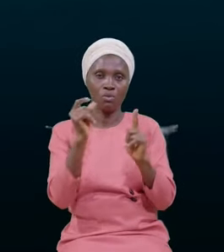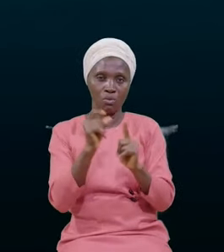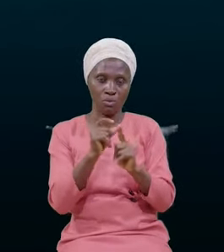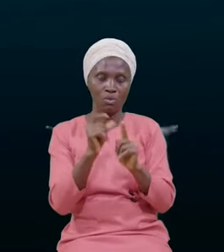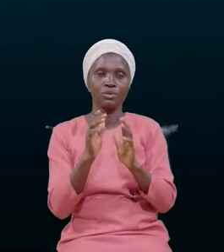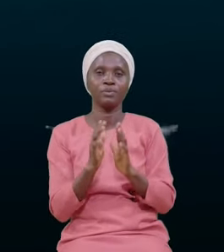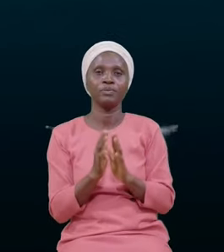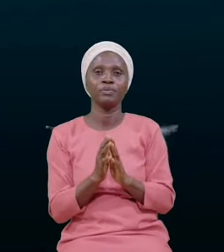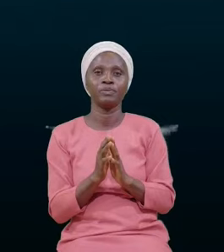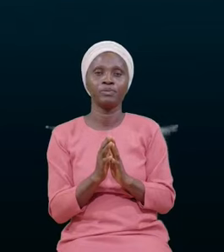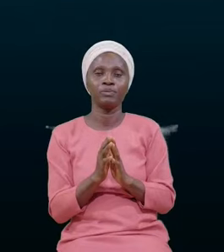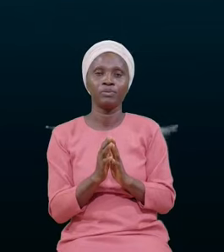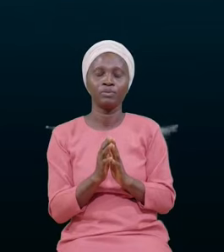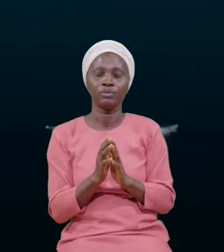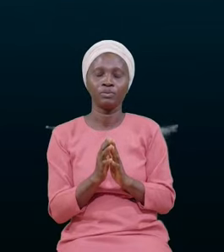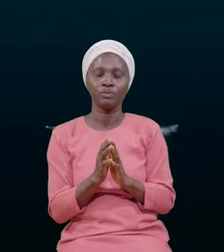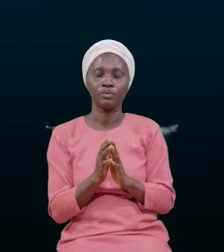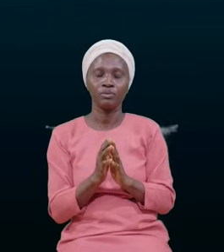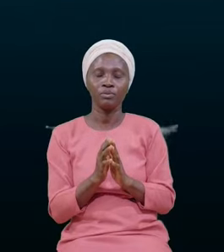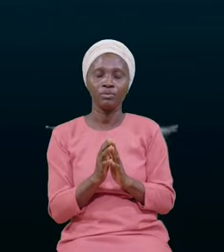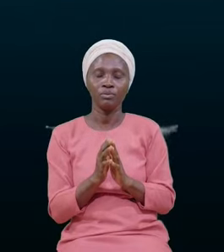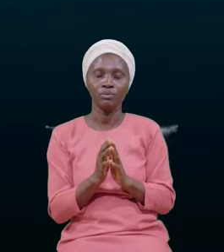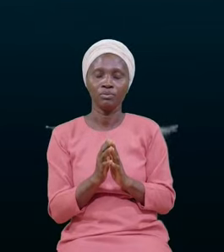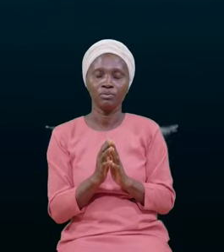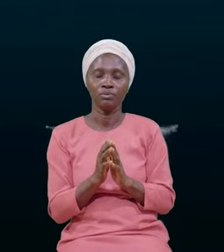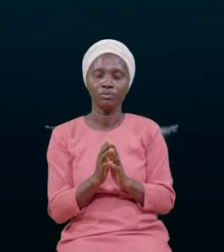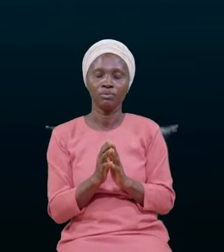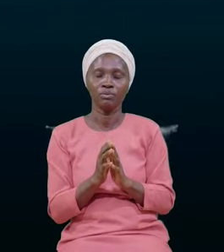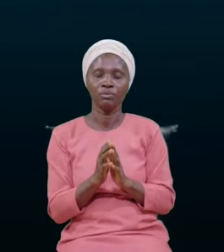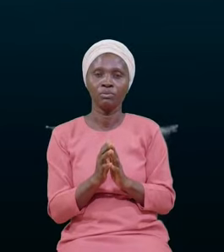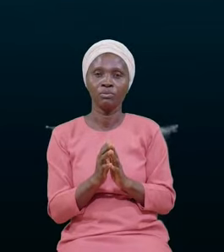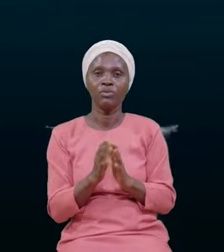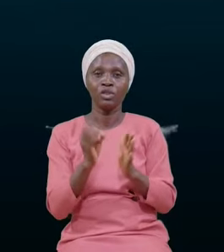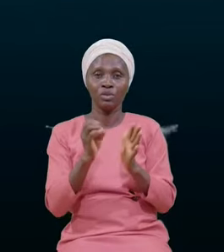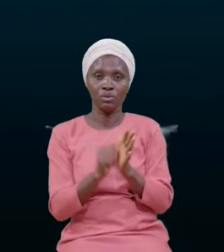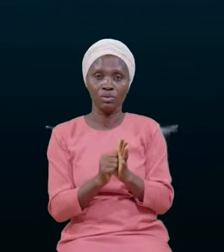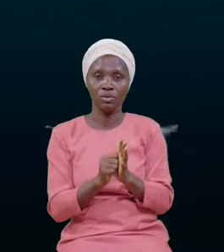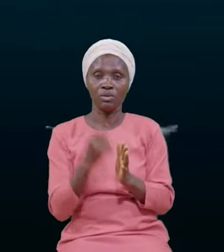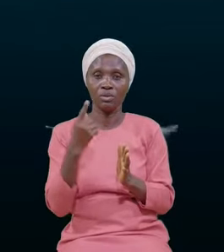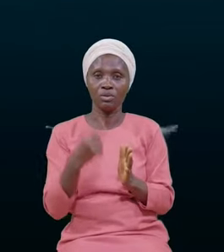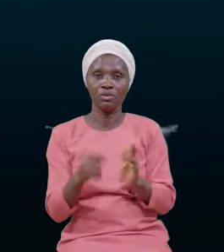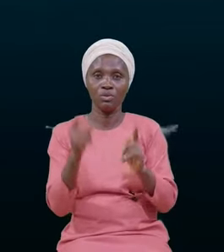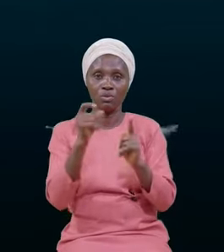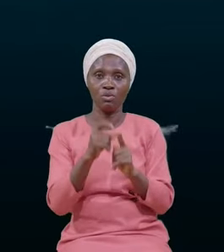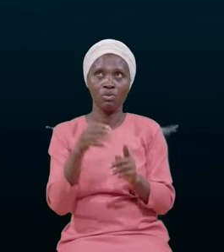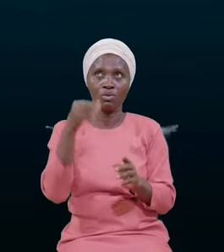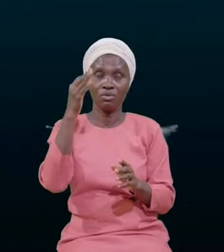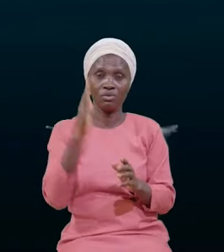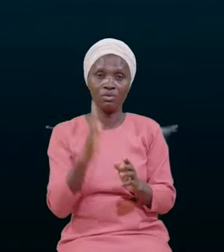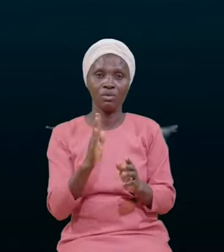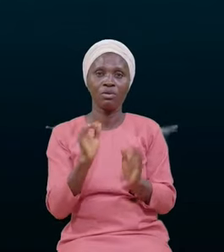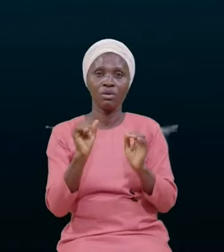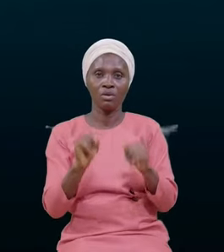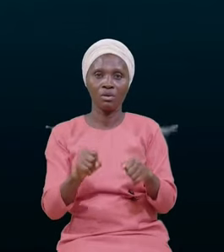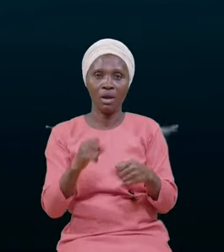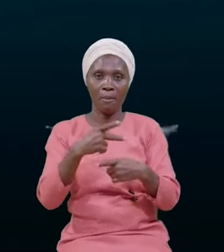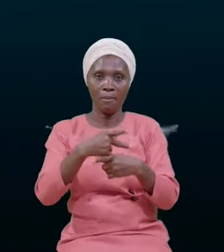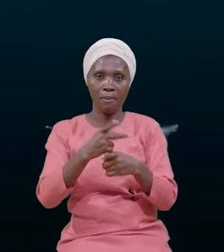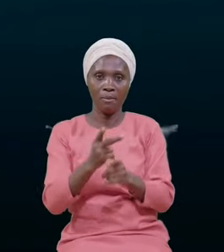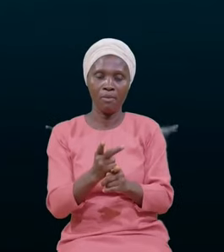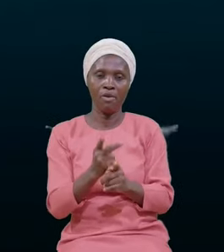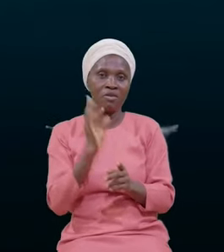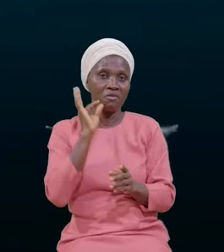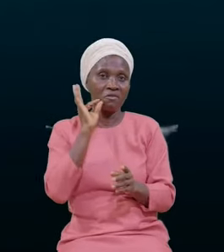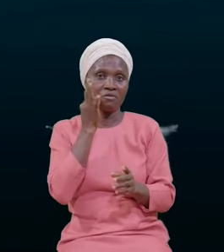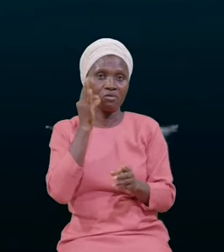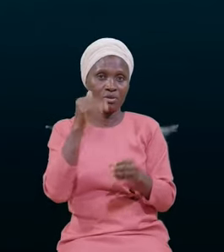the word of God will bear fruit in your life we are starting this